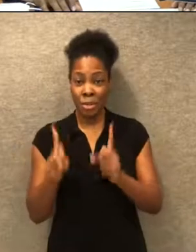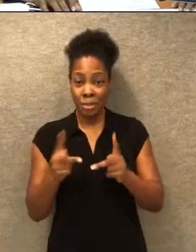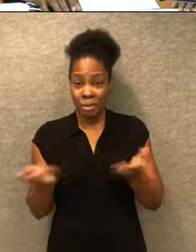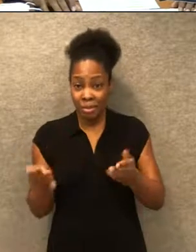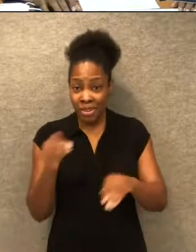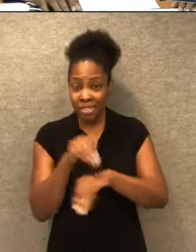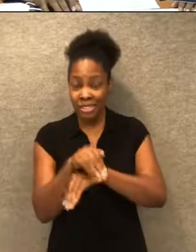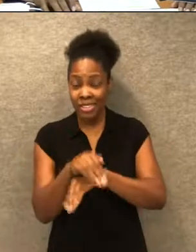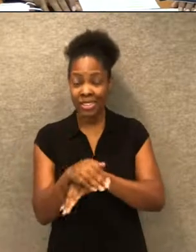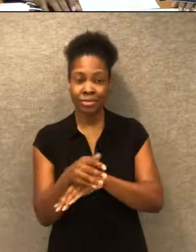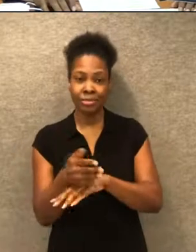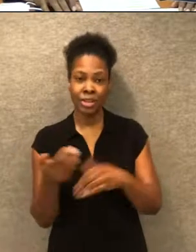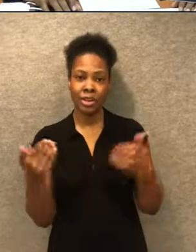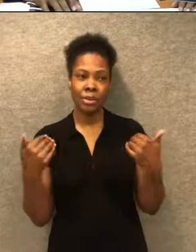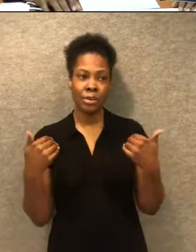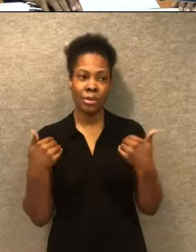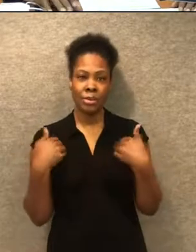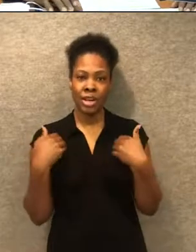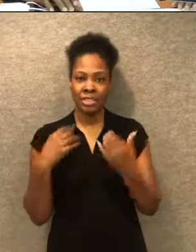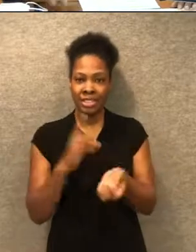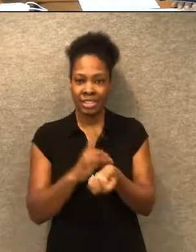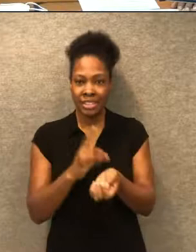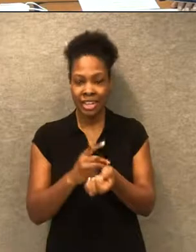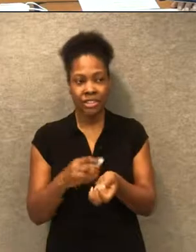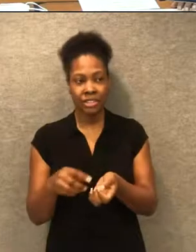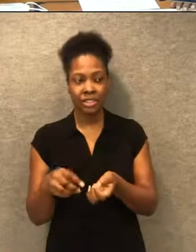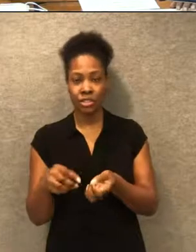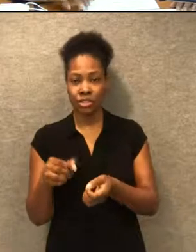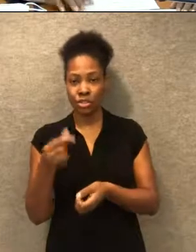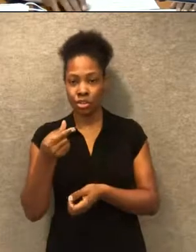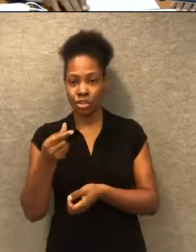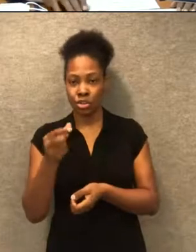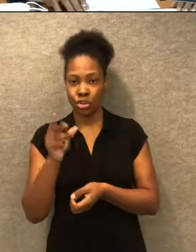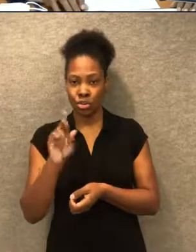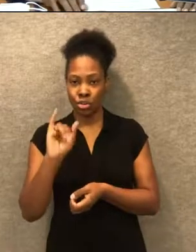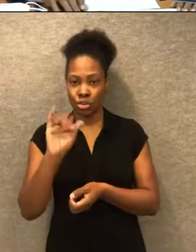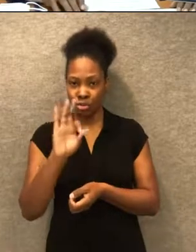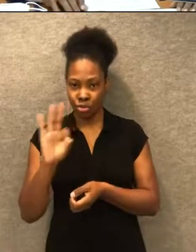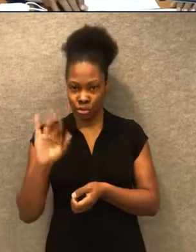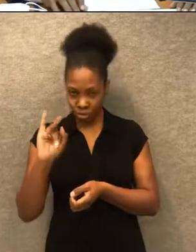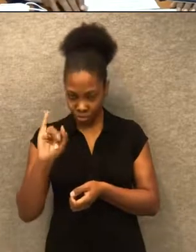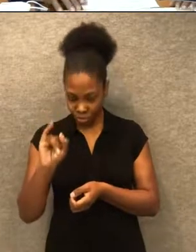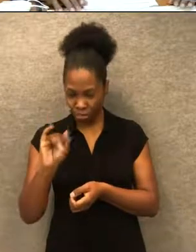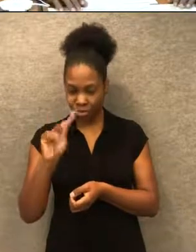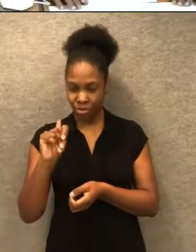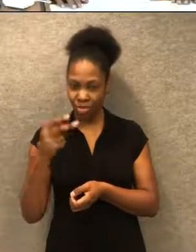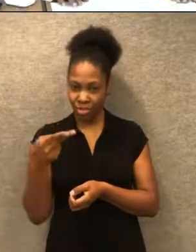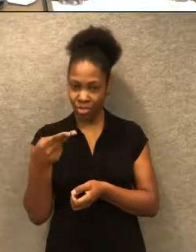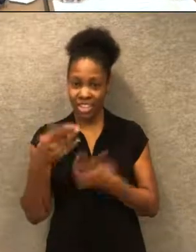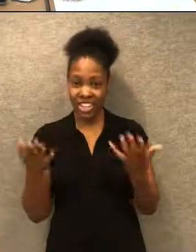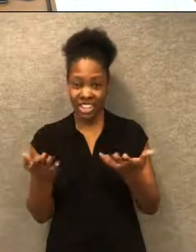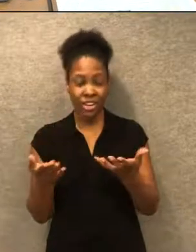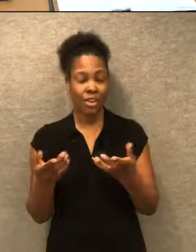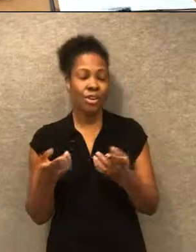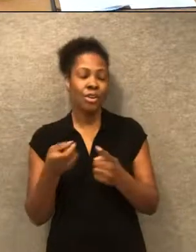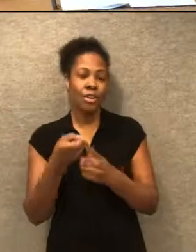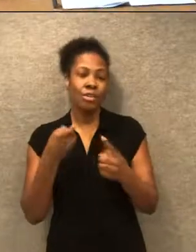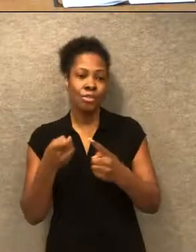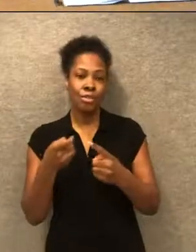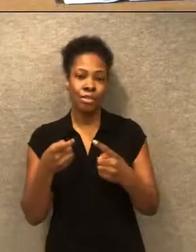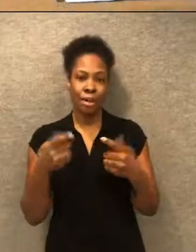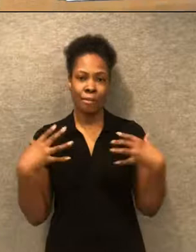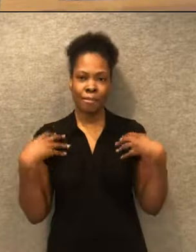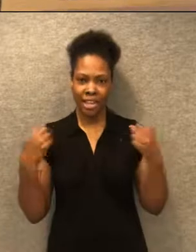tonight. We have, again, Dr. Monique Griffin that's with us from our Director of Health and Human Services. We